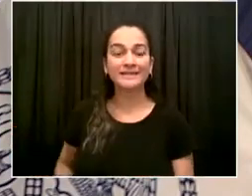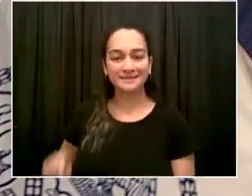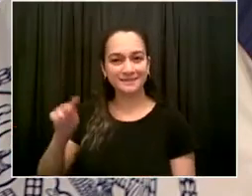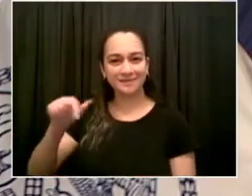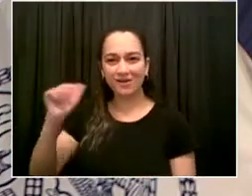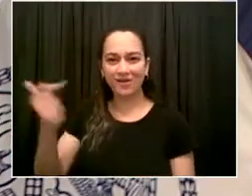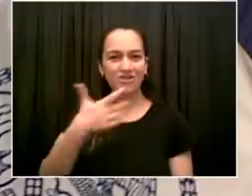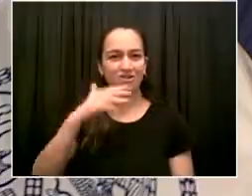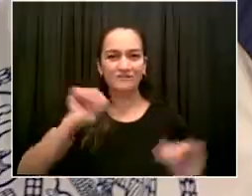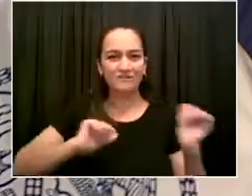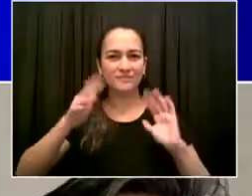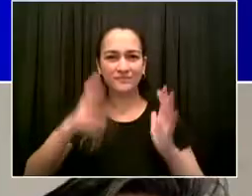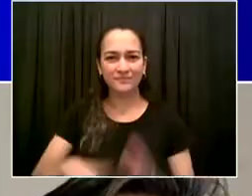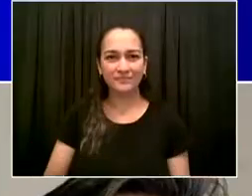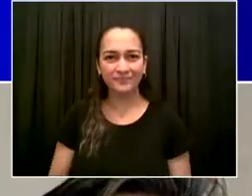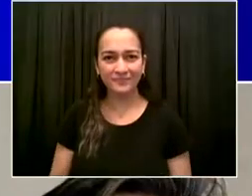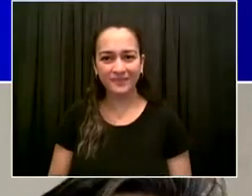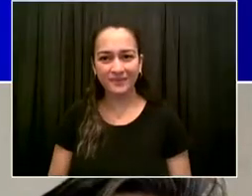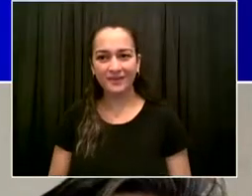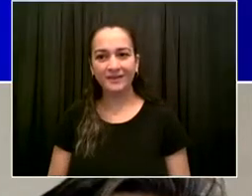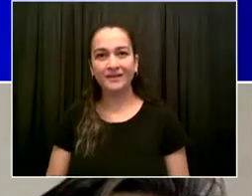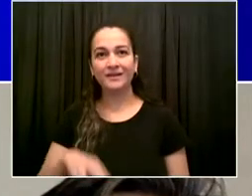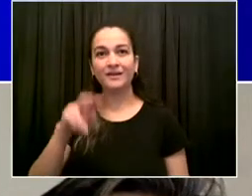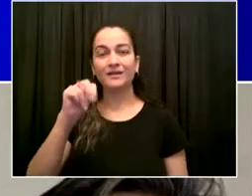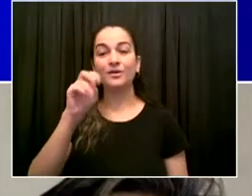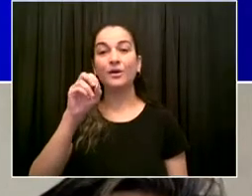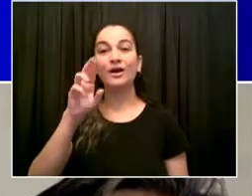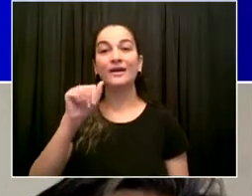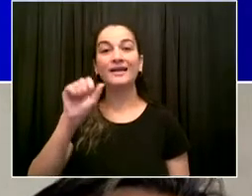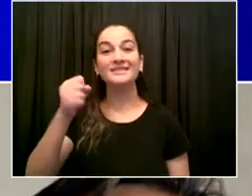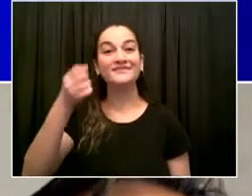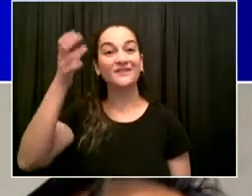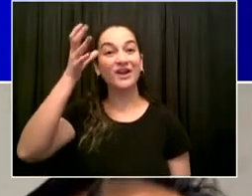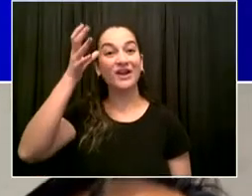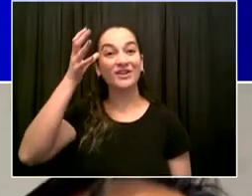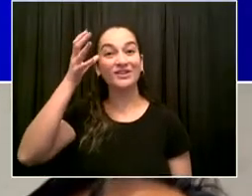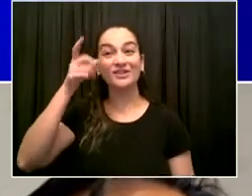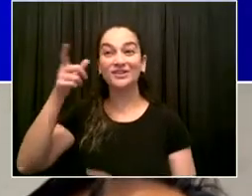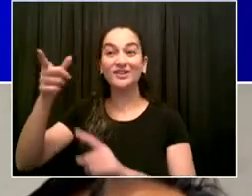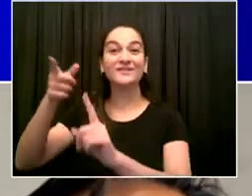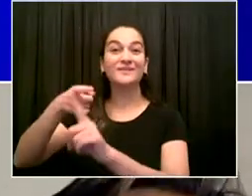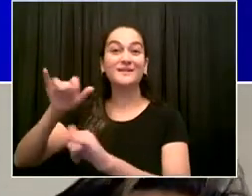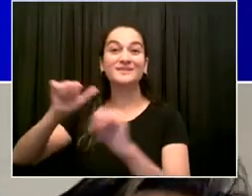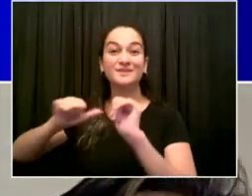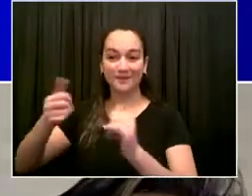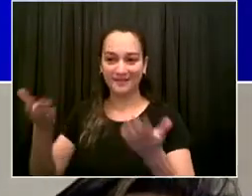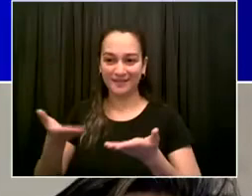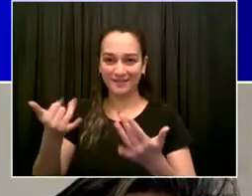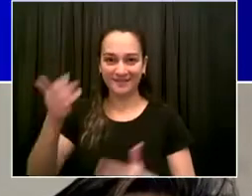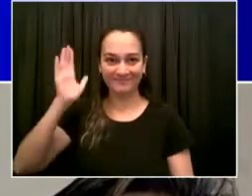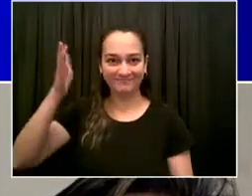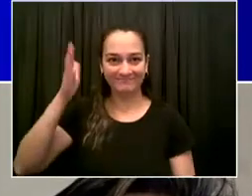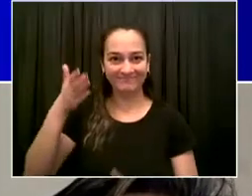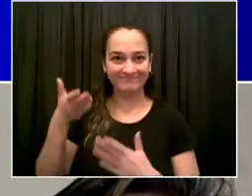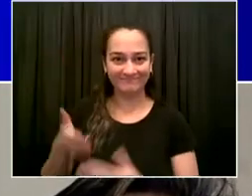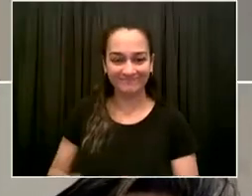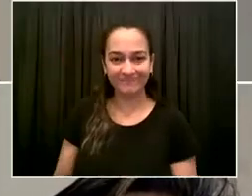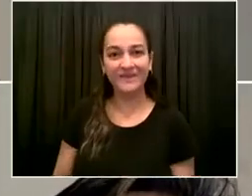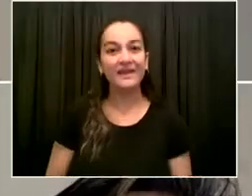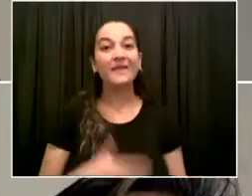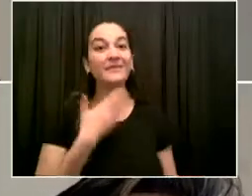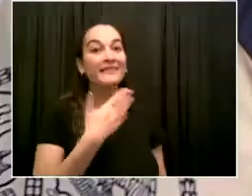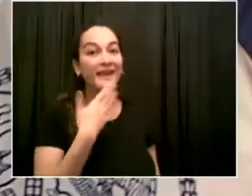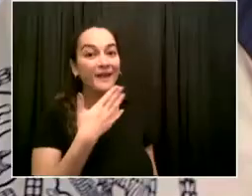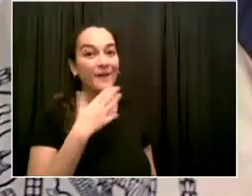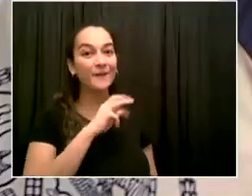Mr. Mayor de Blasio, thank you so much for this opportunity to be here with all these great people to